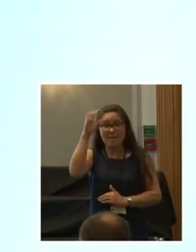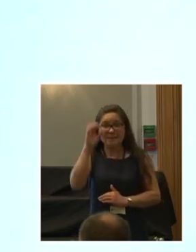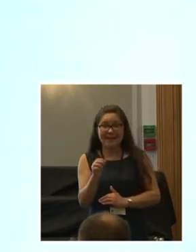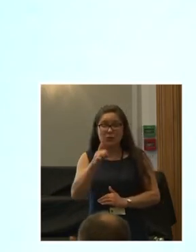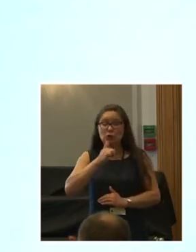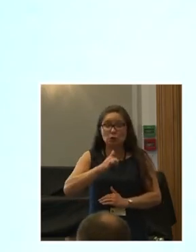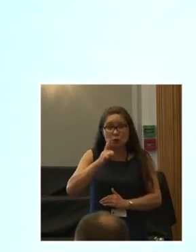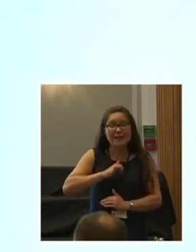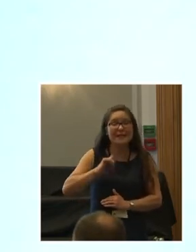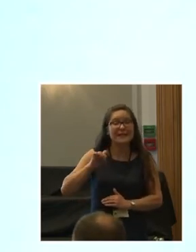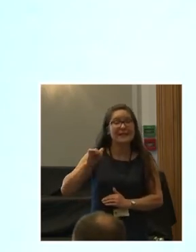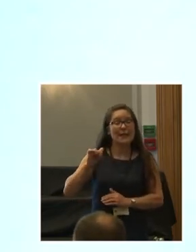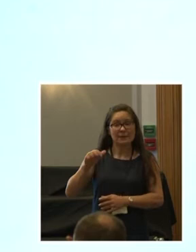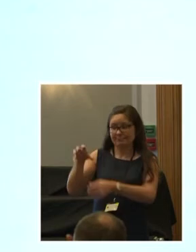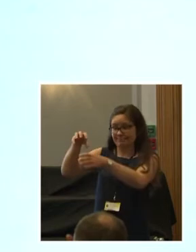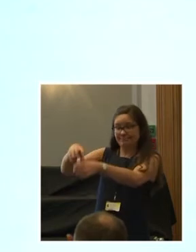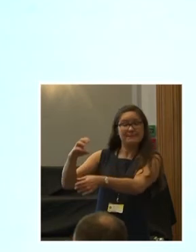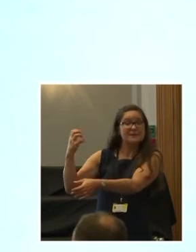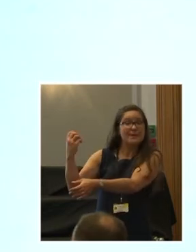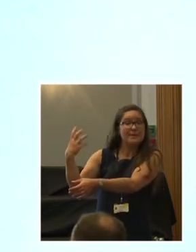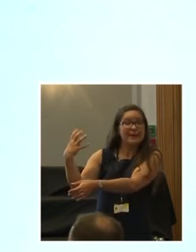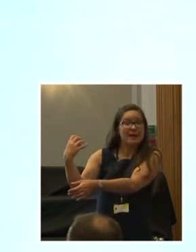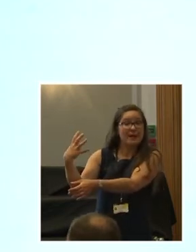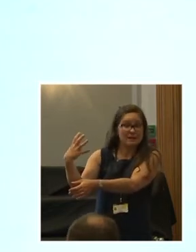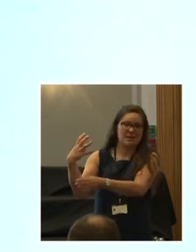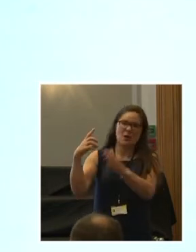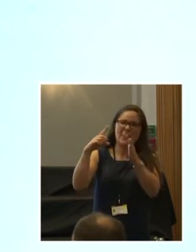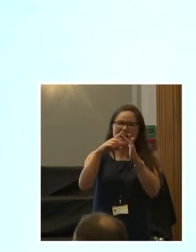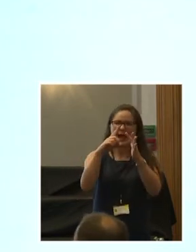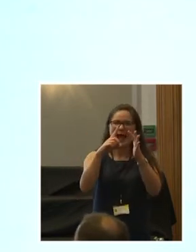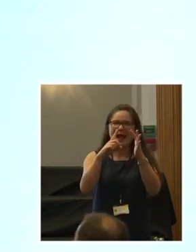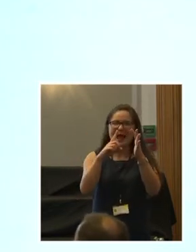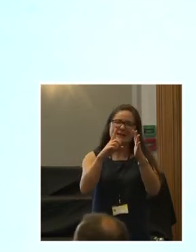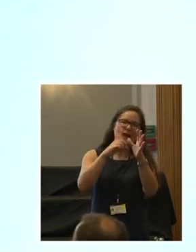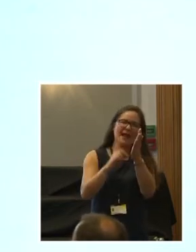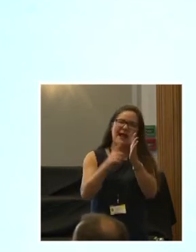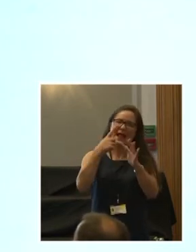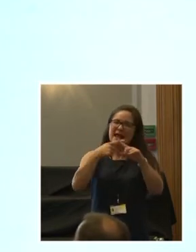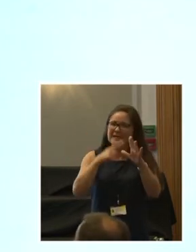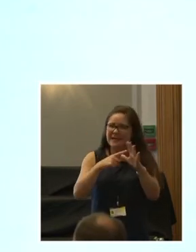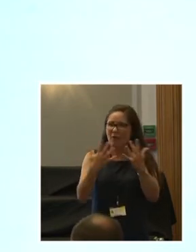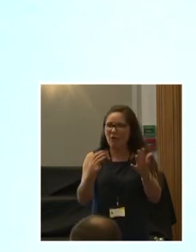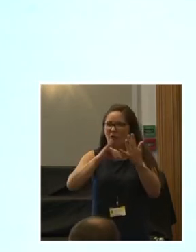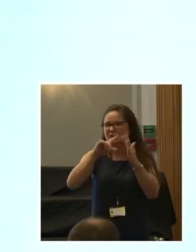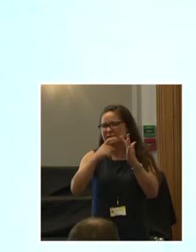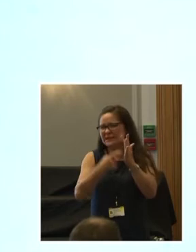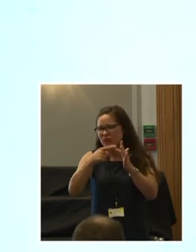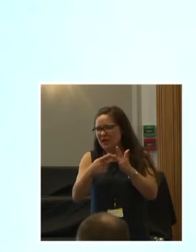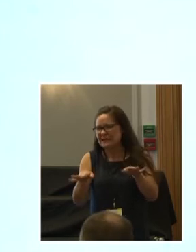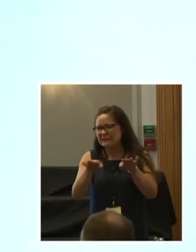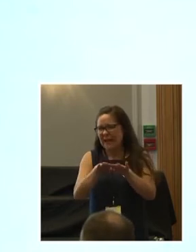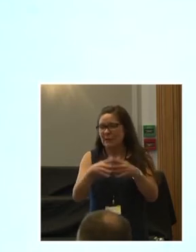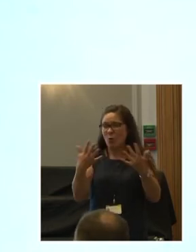Alexa-style smart speakers or smart home devices, and 53% using